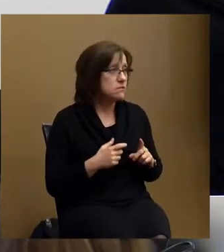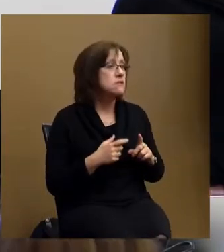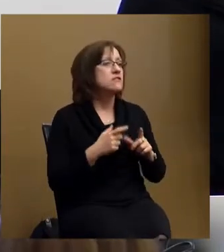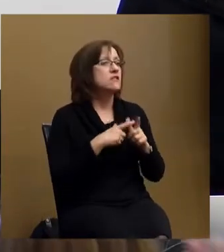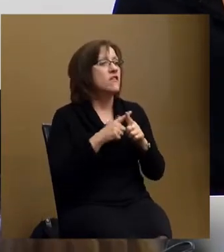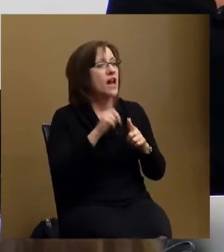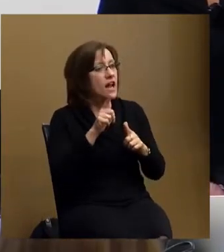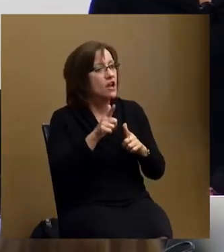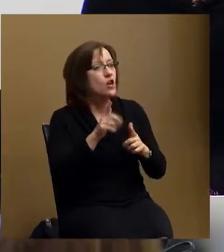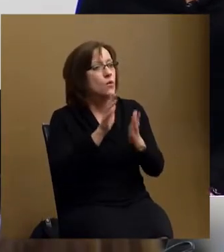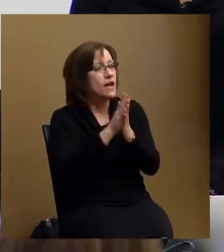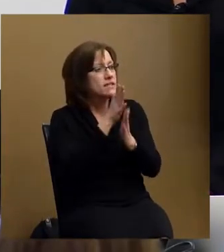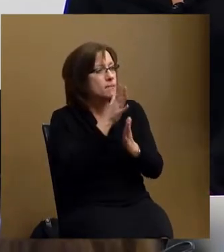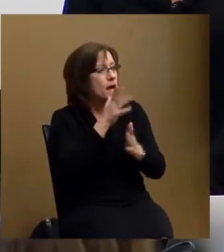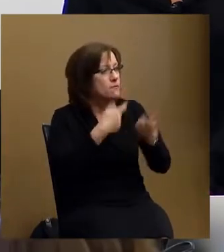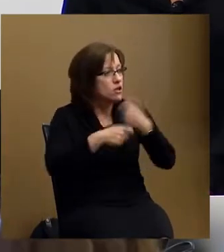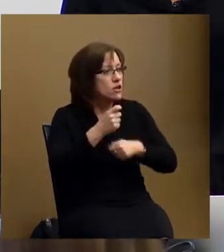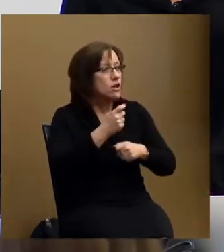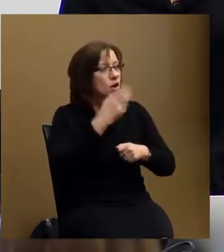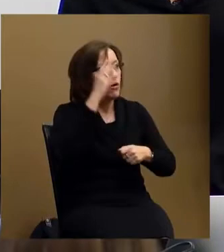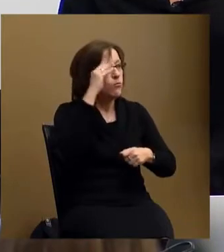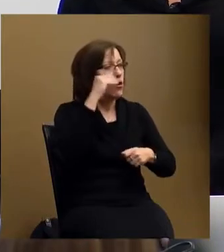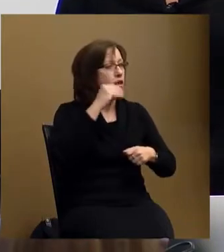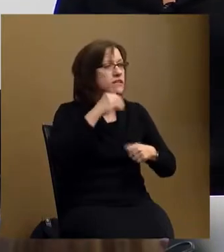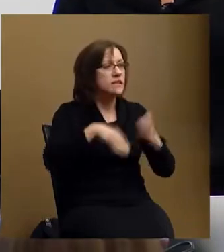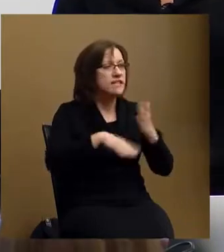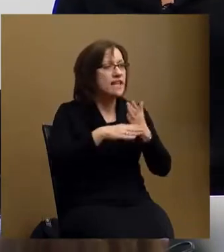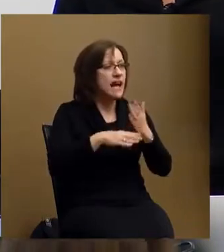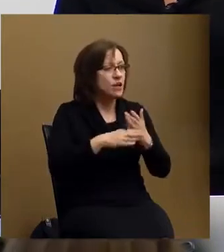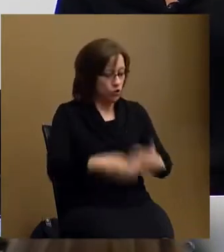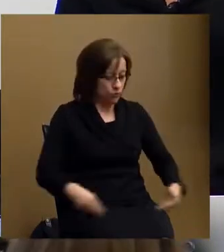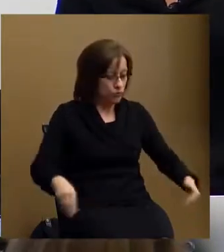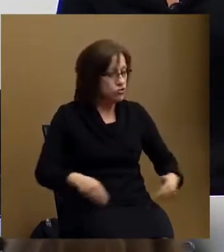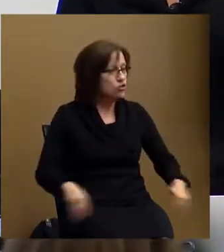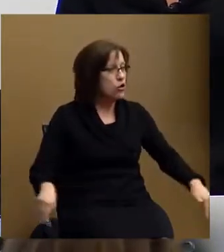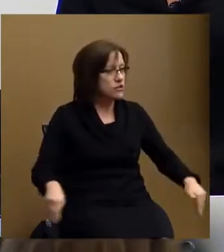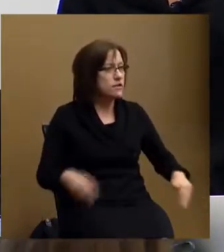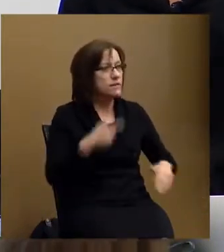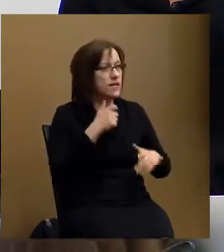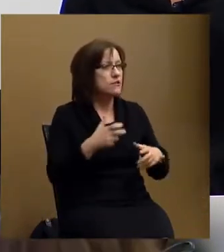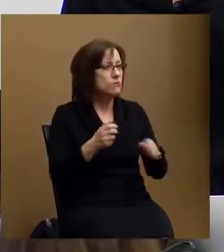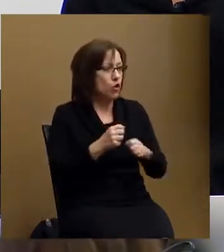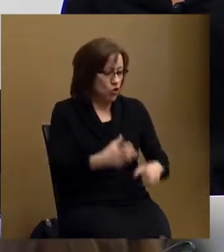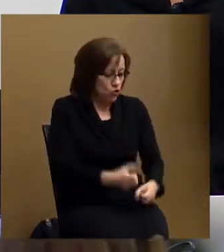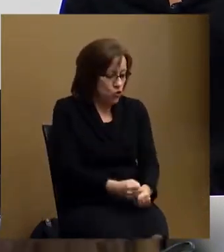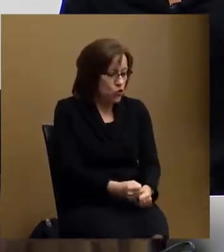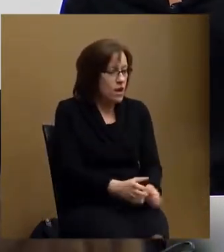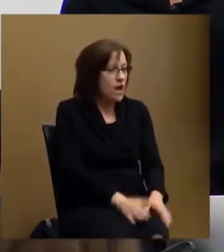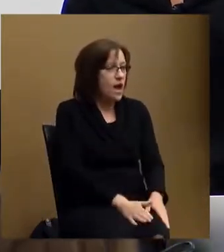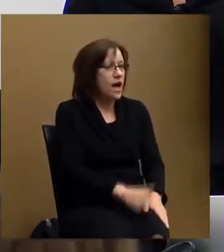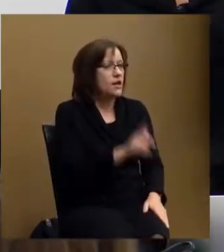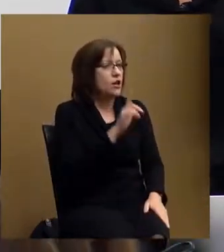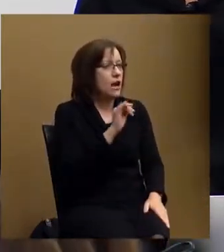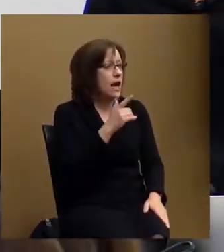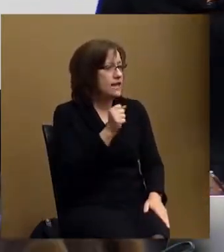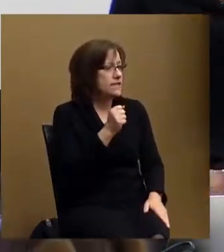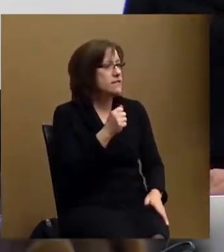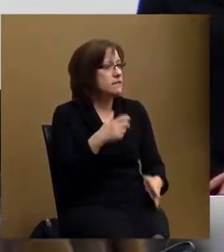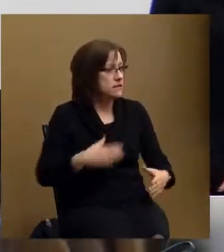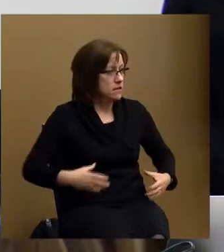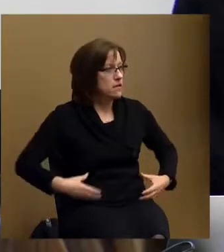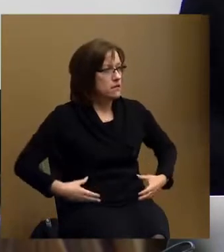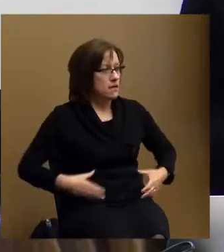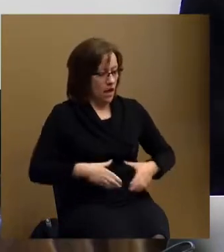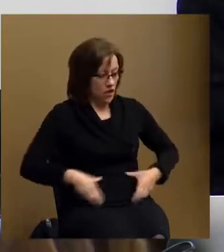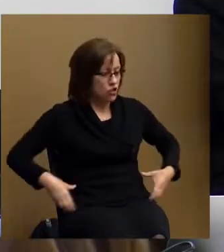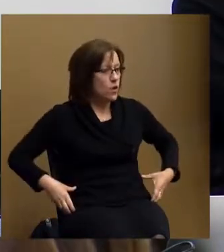like boys boxer briefs, because it would be tighter on her legs rather than regular briefs. Things like that.